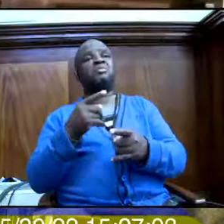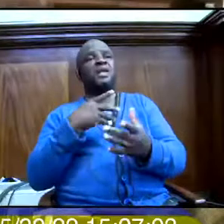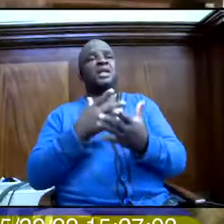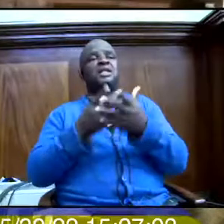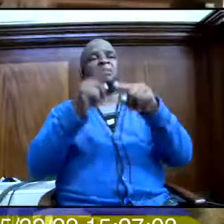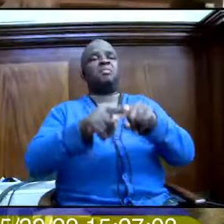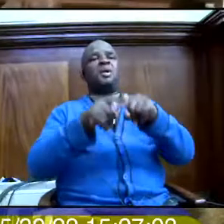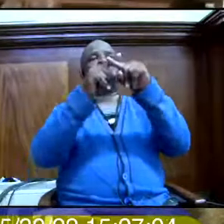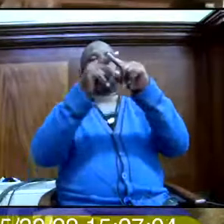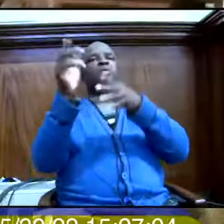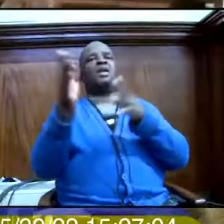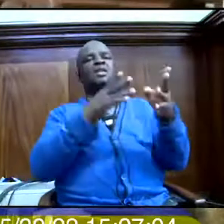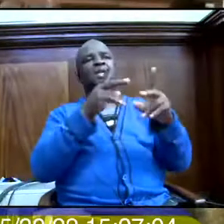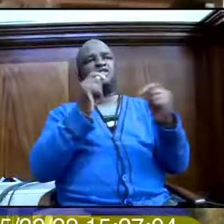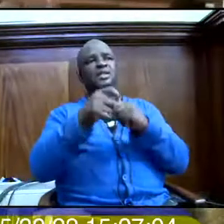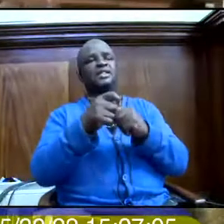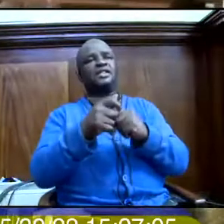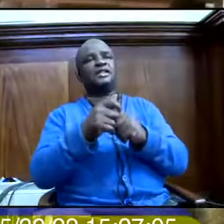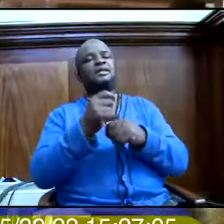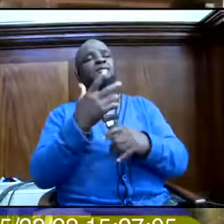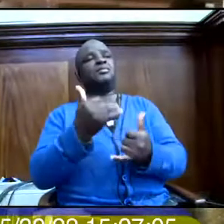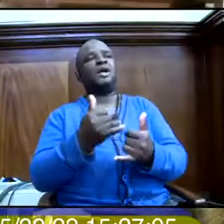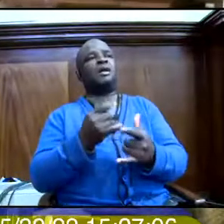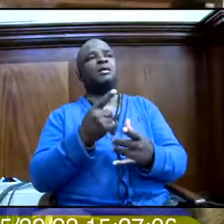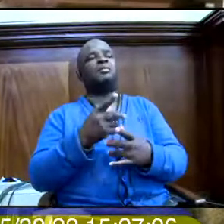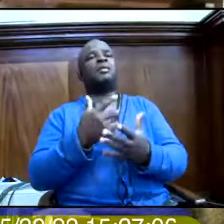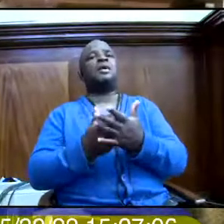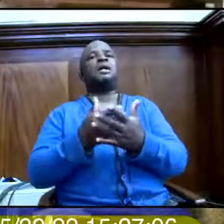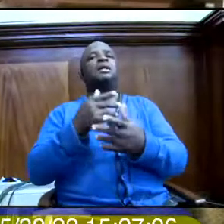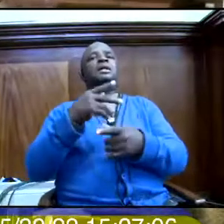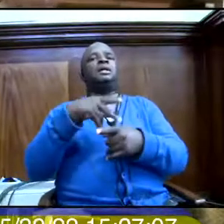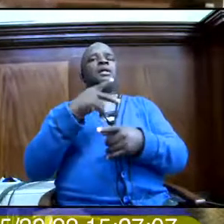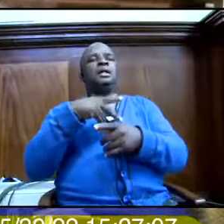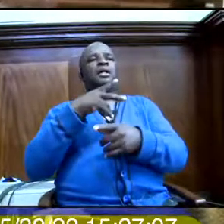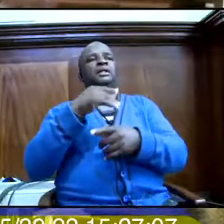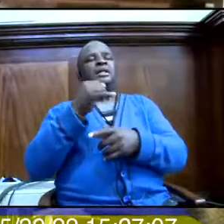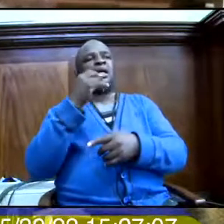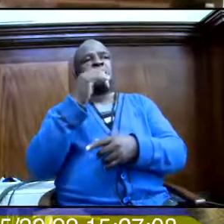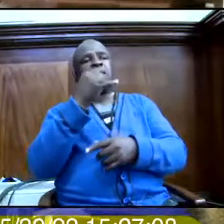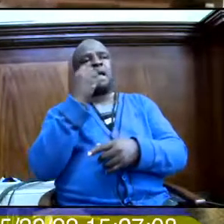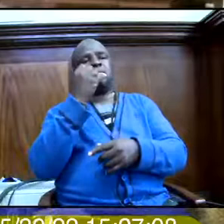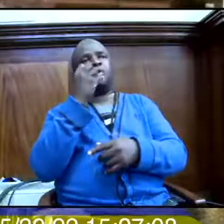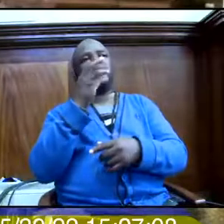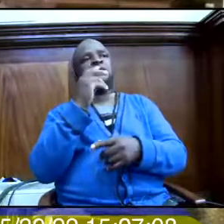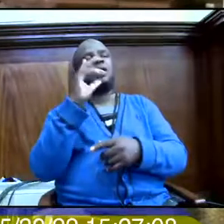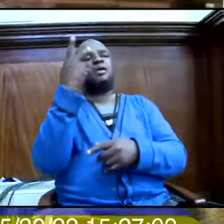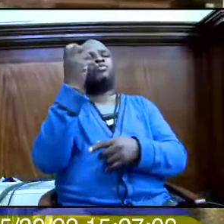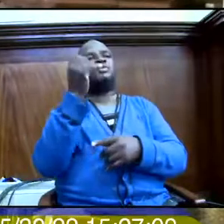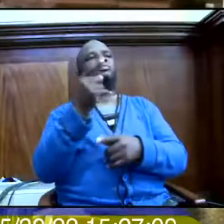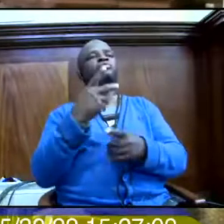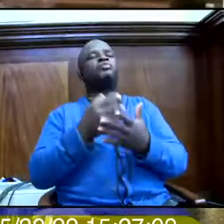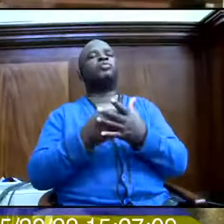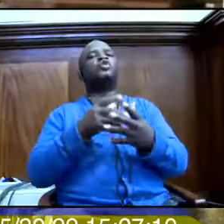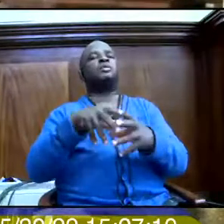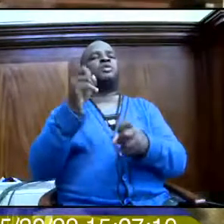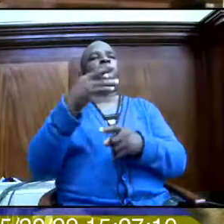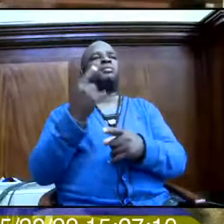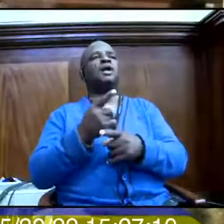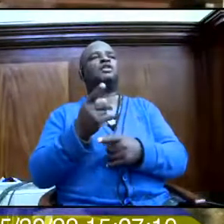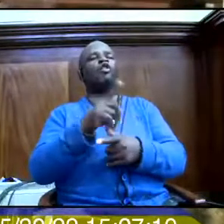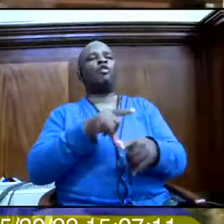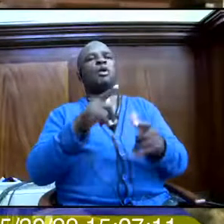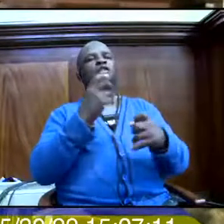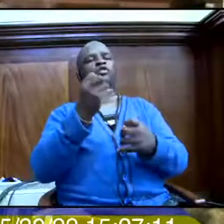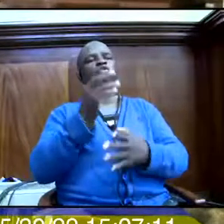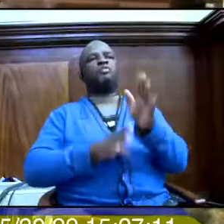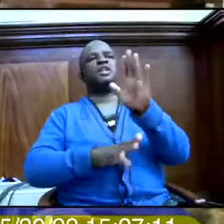crisis and the continuing extraction of minerals with barely any beneficiation to the local economy so that